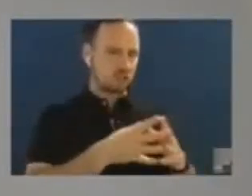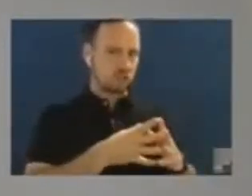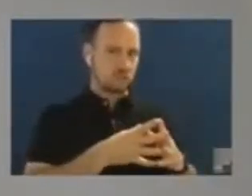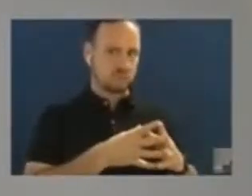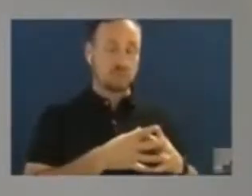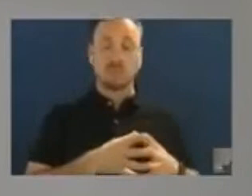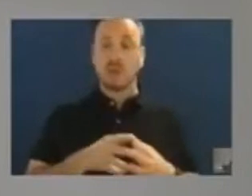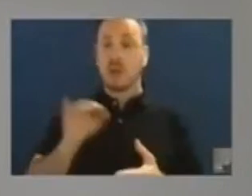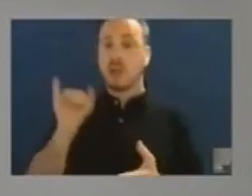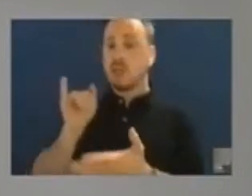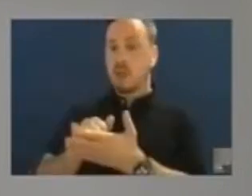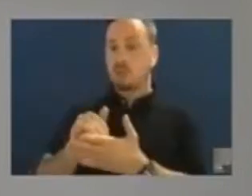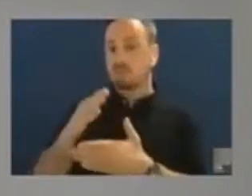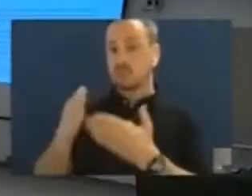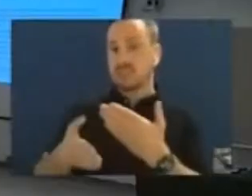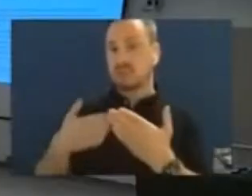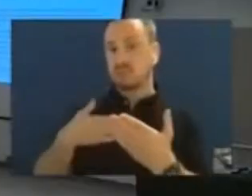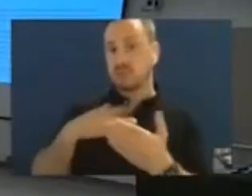you. Thank you.